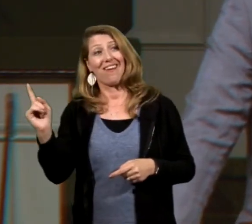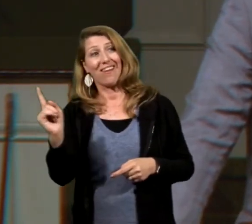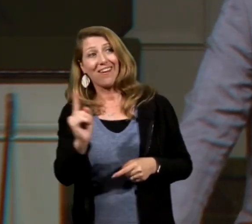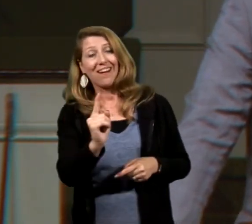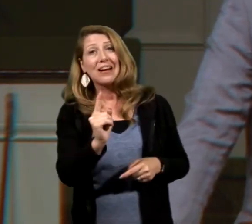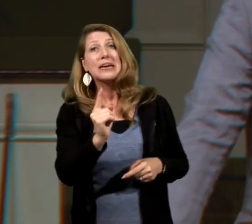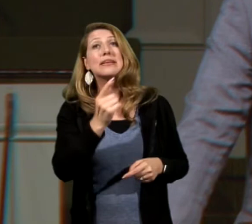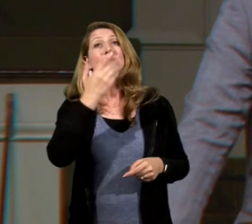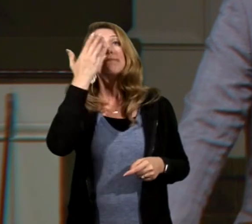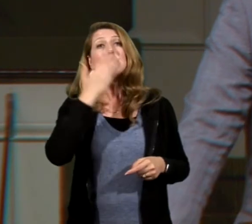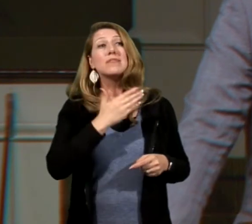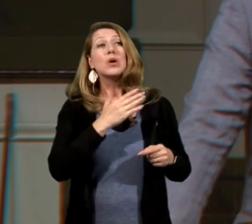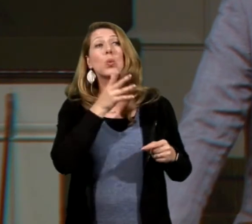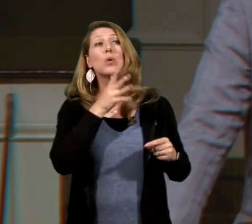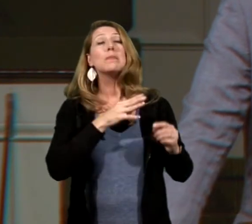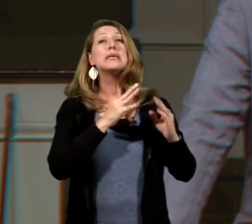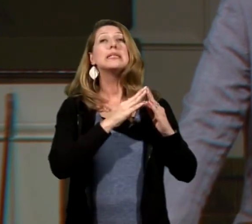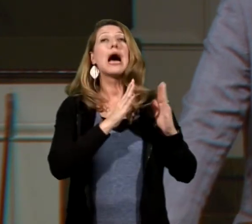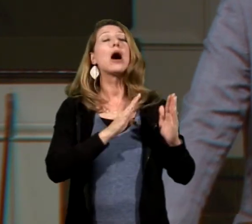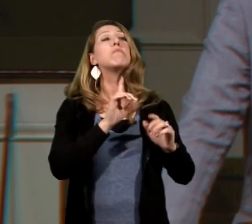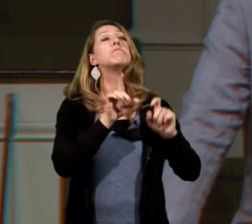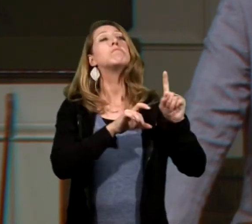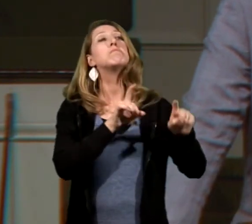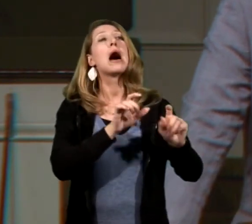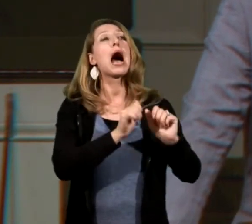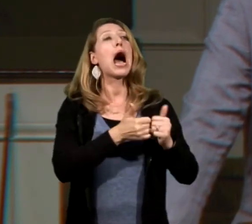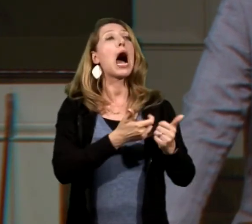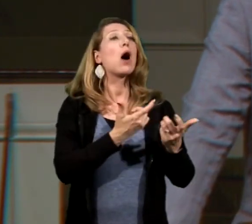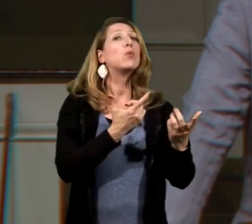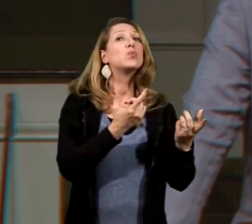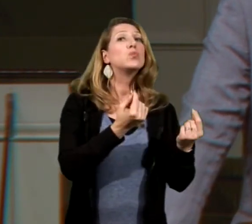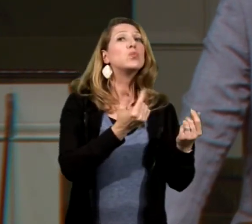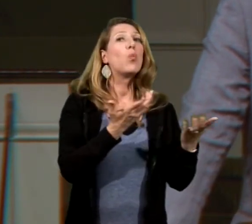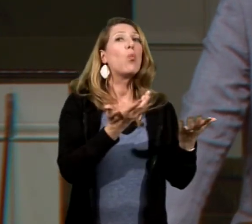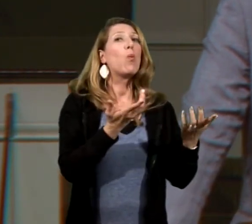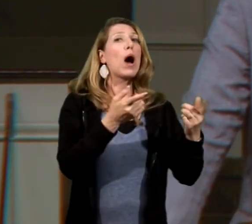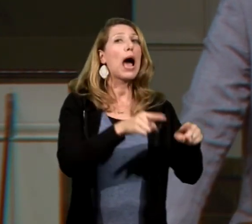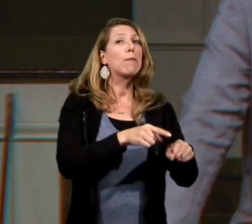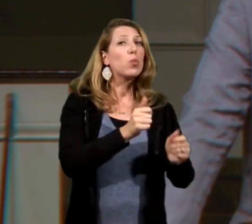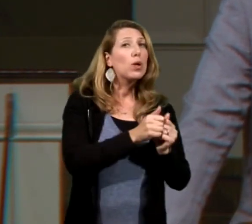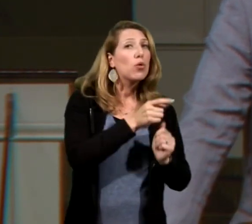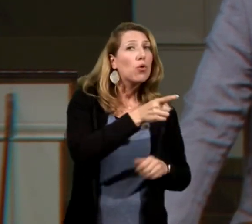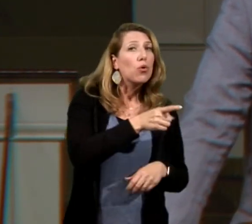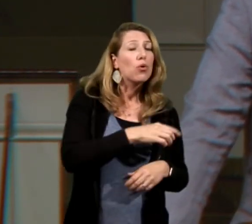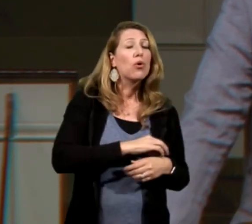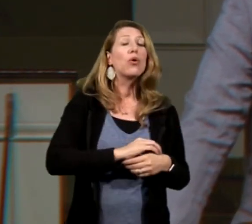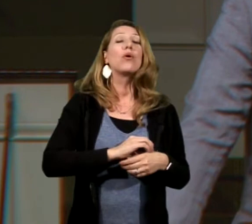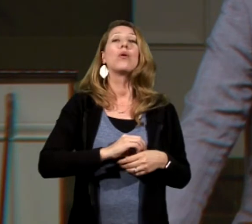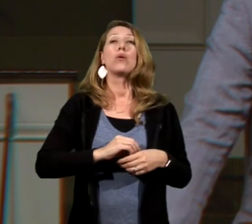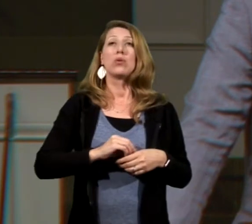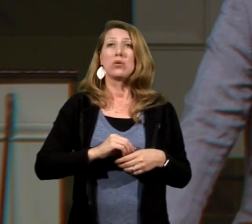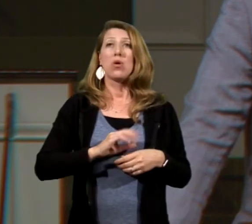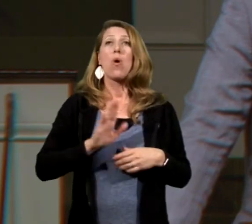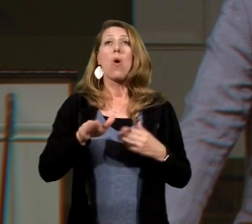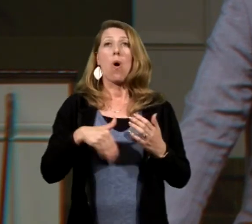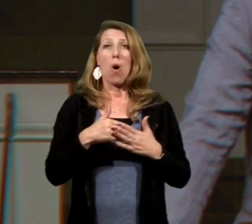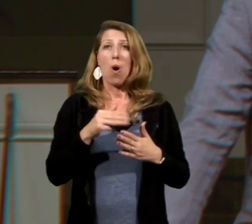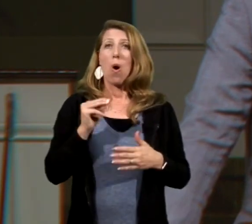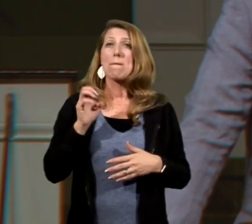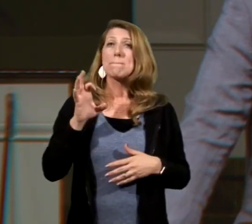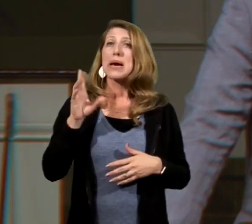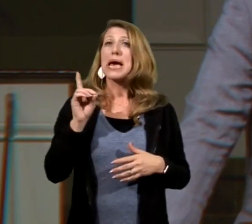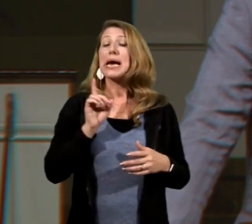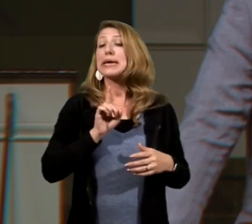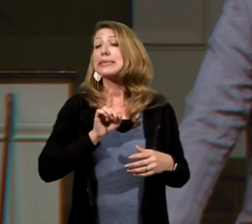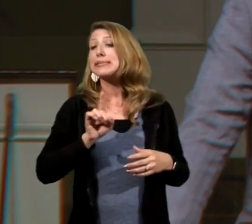the woman's house to know how Esther did and what should become of her. And when every maid's turn was to come and to go